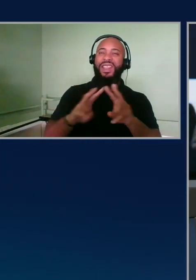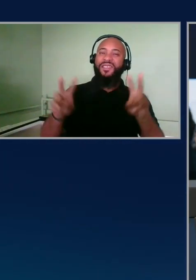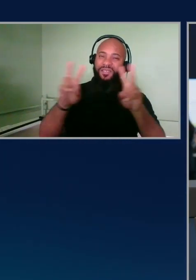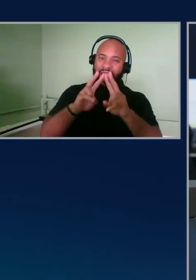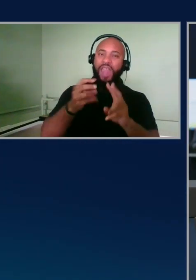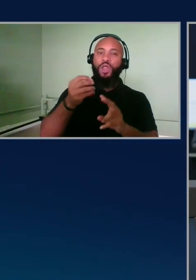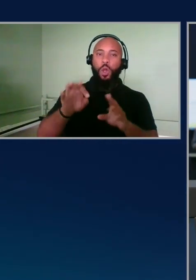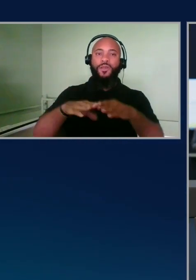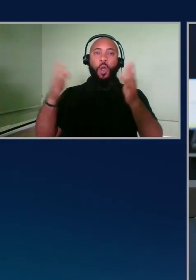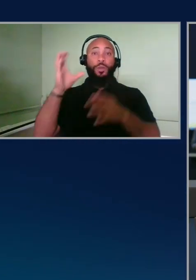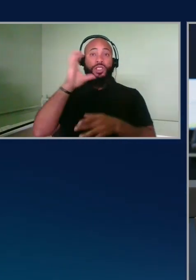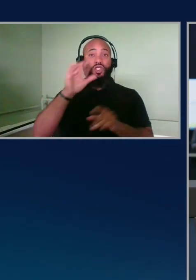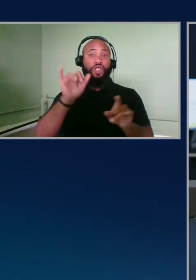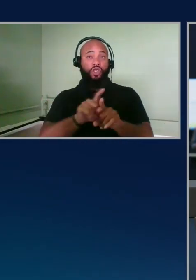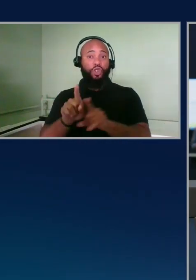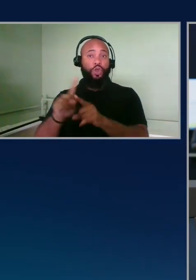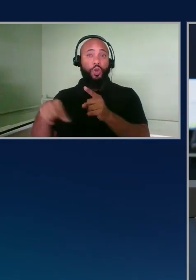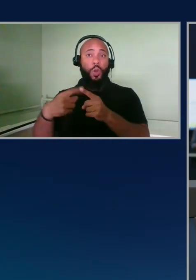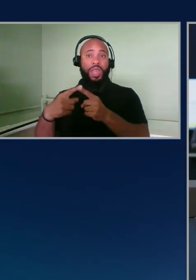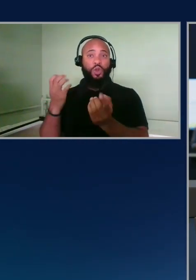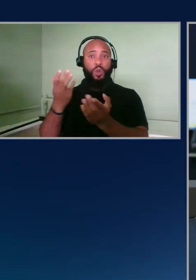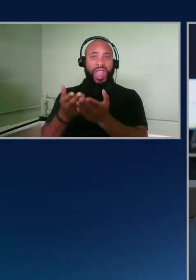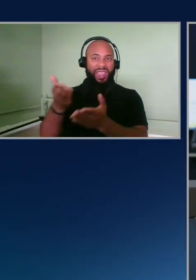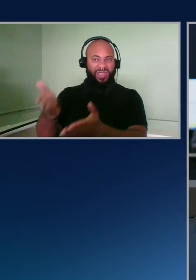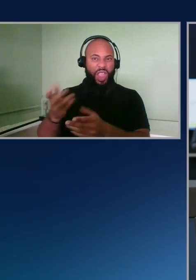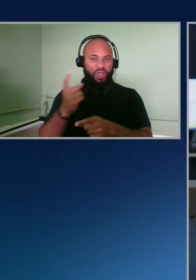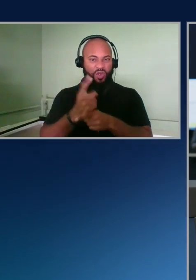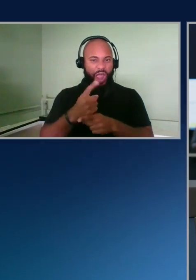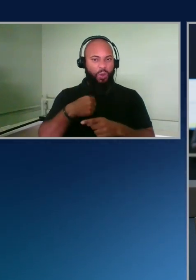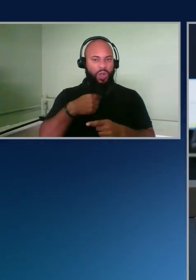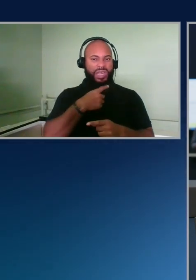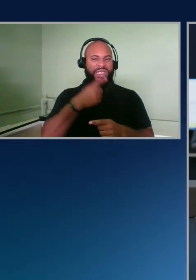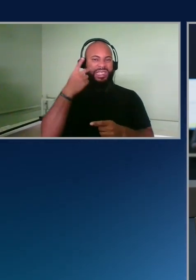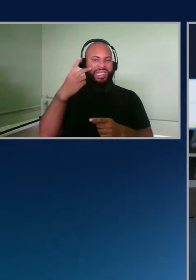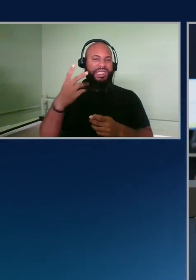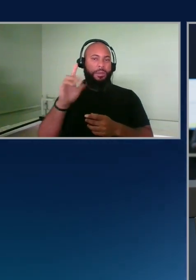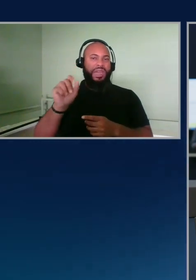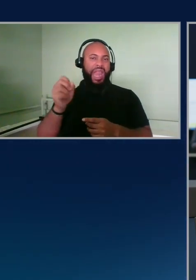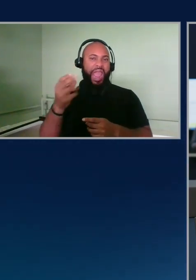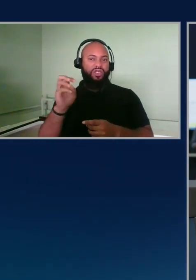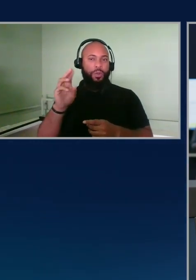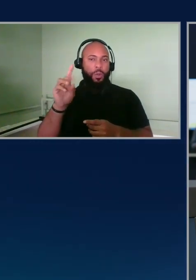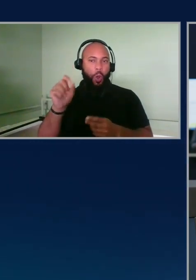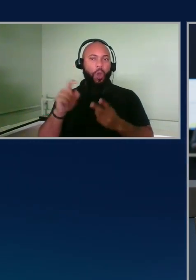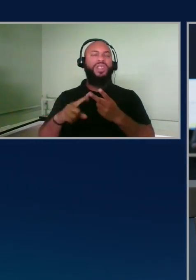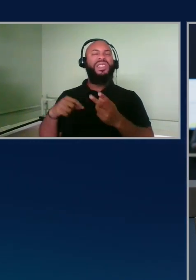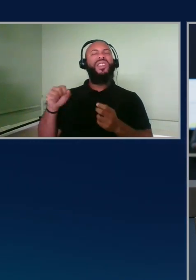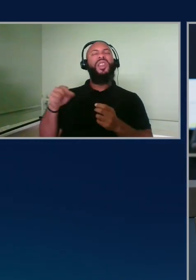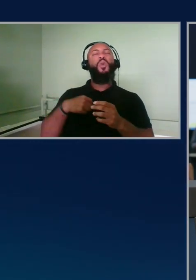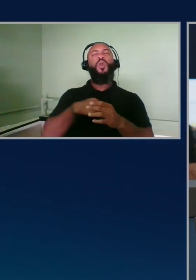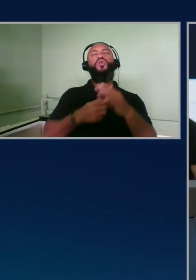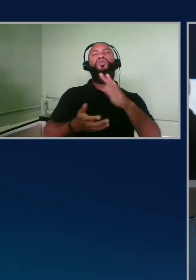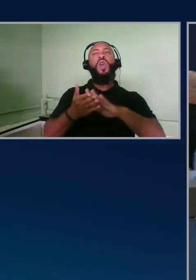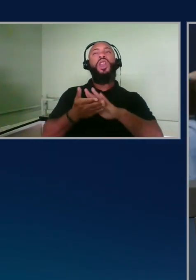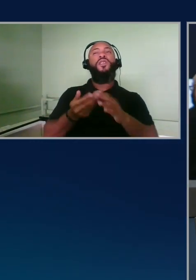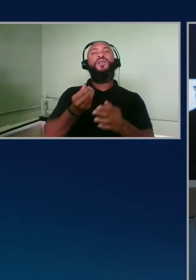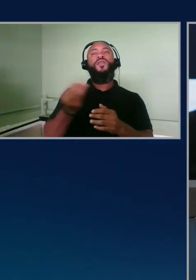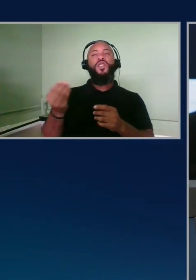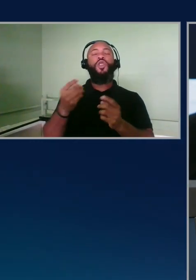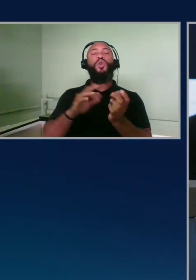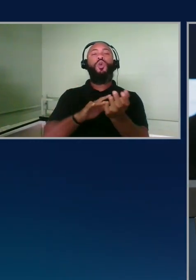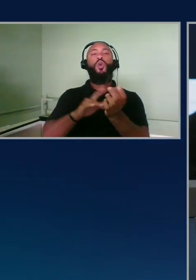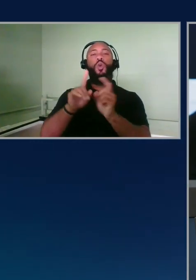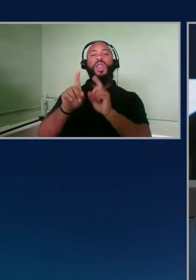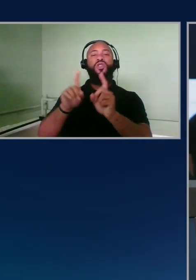data over there, I'm sure, right? We're going to check out some dashboards. We'll run a few queries, and we'll take a look and see how the data can be accessed on